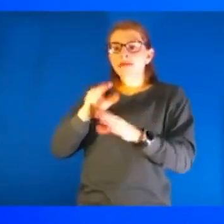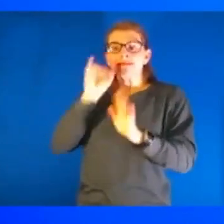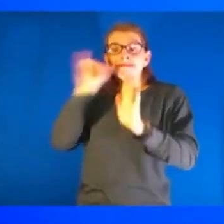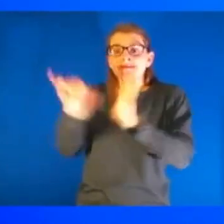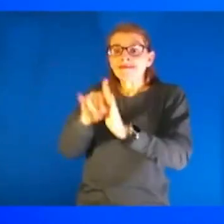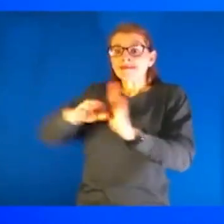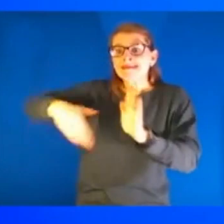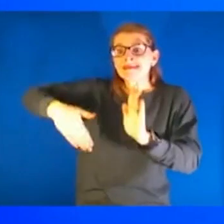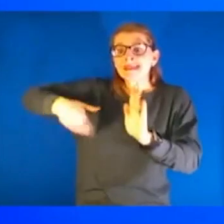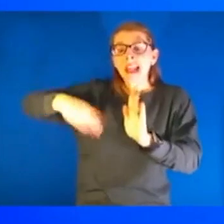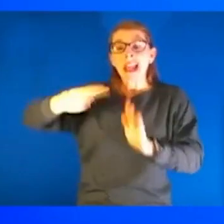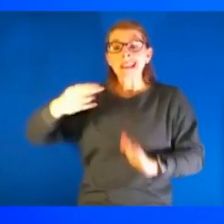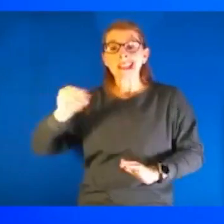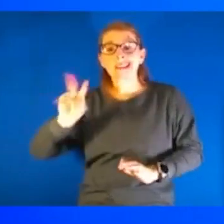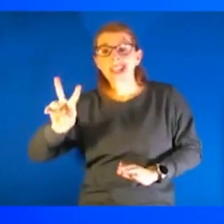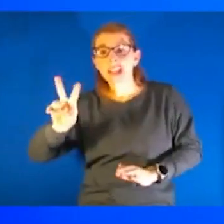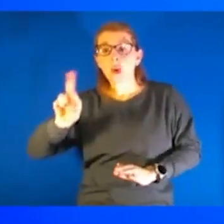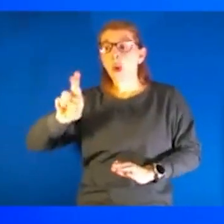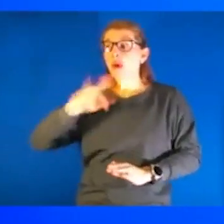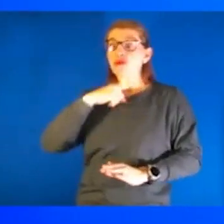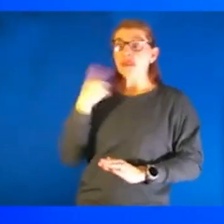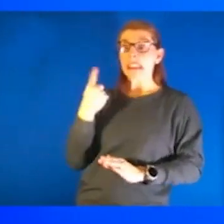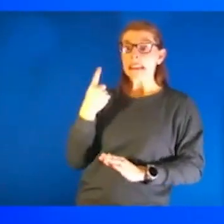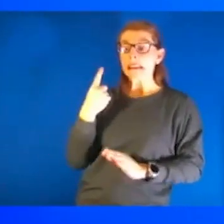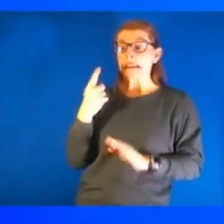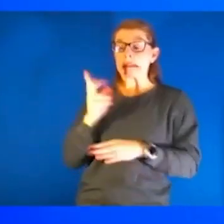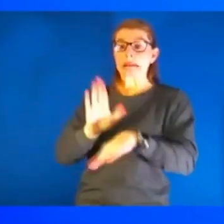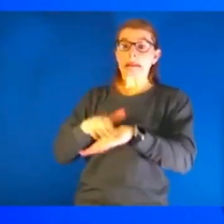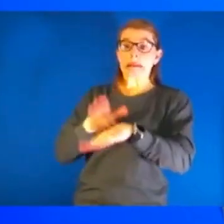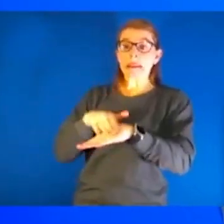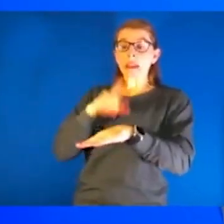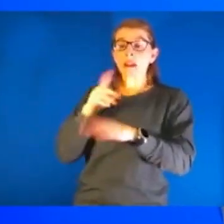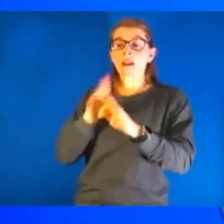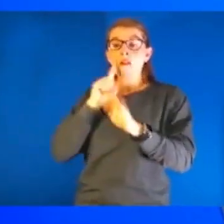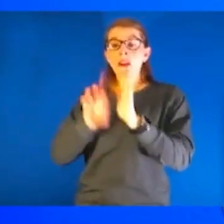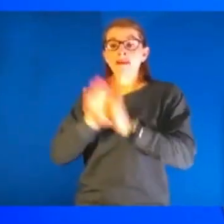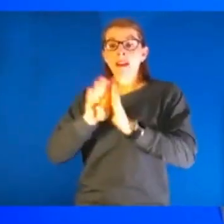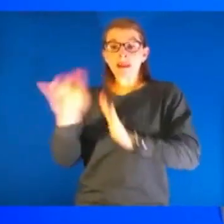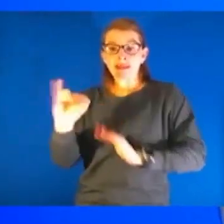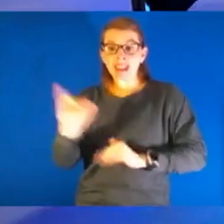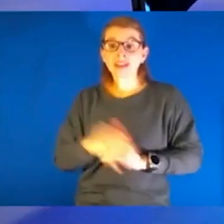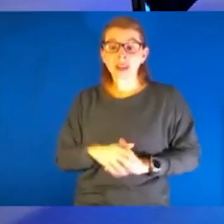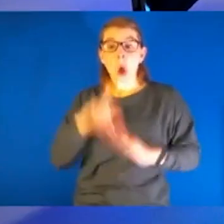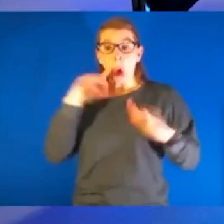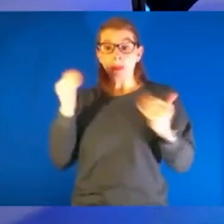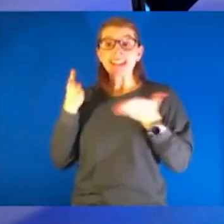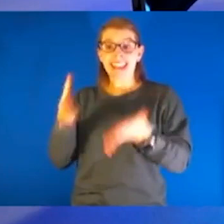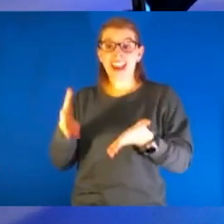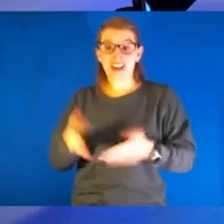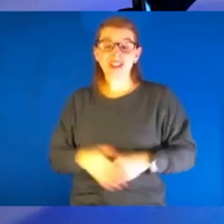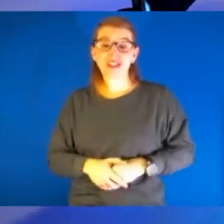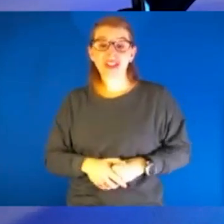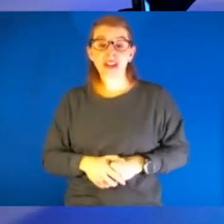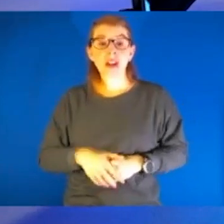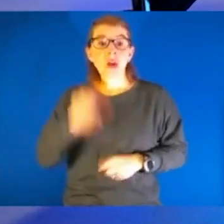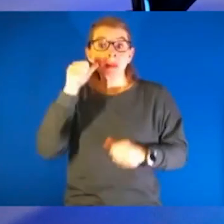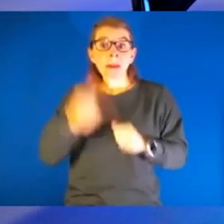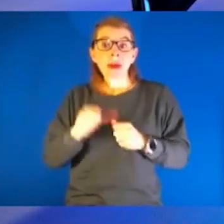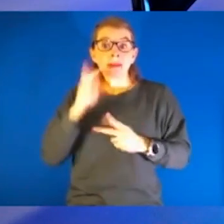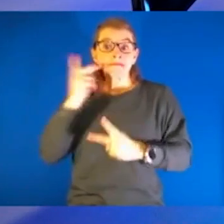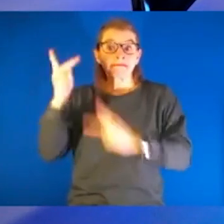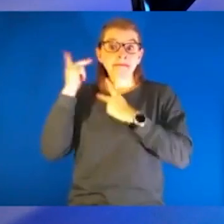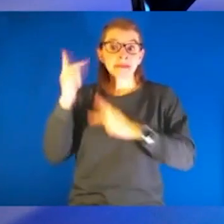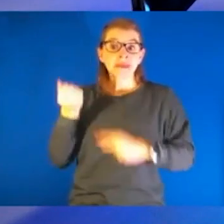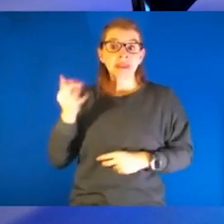are at risk for acquiring infection, and really that's where the hope lies, I think. I even remember back in the 80s, we heard so many of the